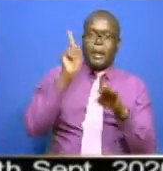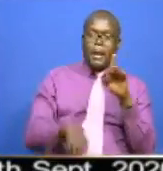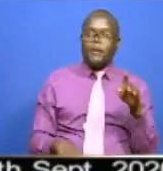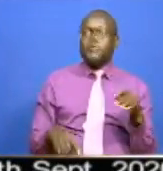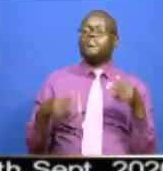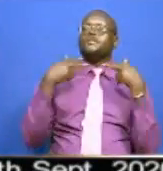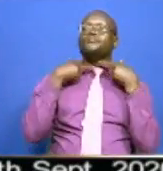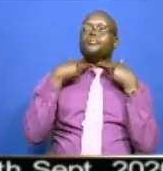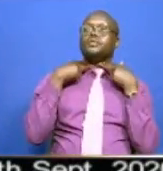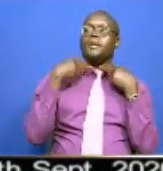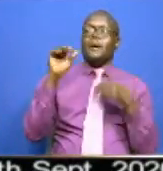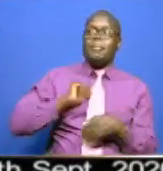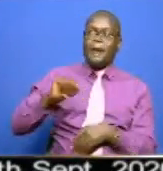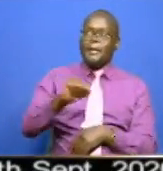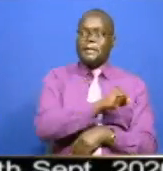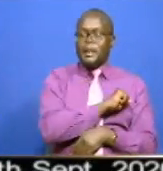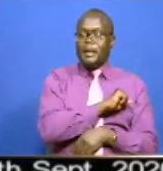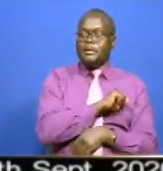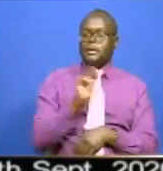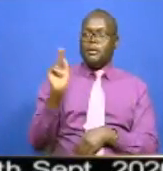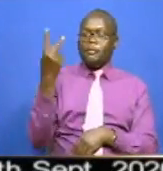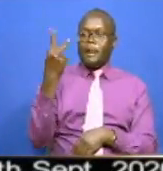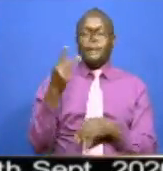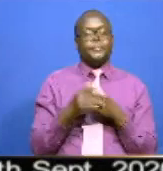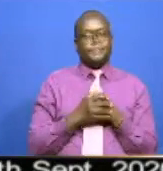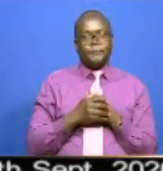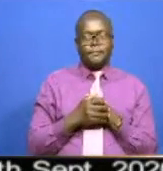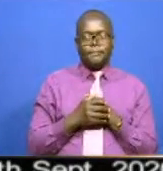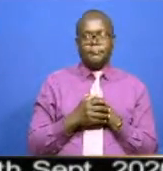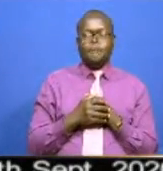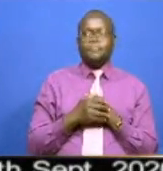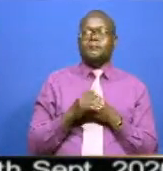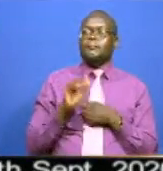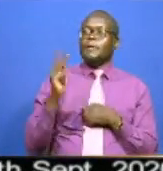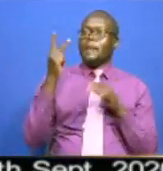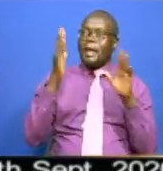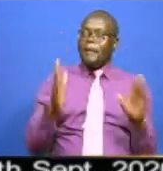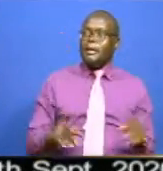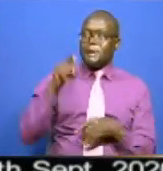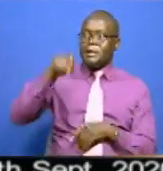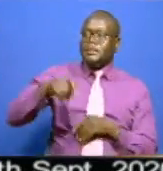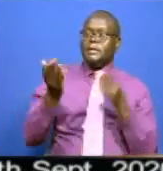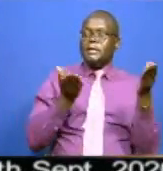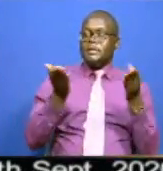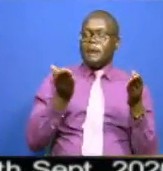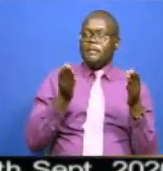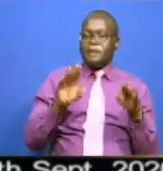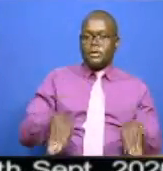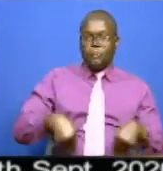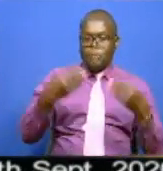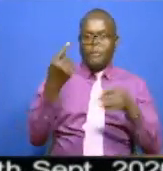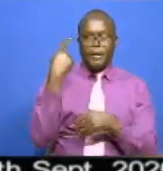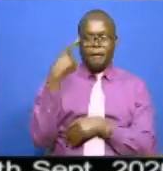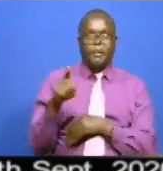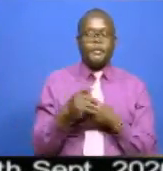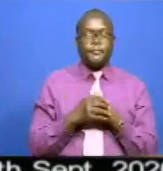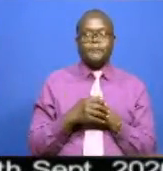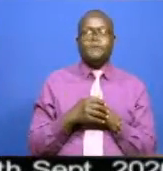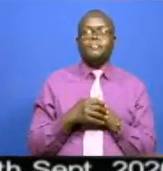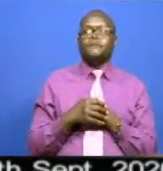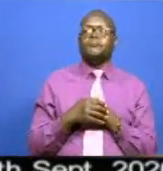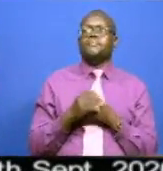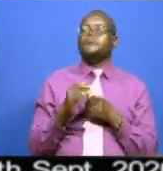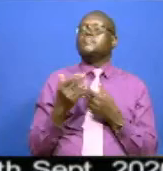hostage by the Senate of the Republic of Kenya. That there are Kenyans that need services provided for, and